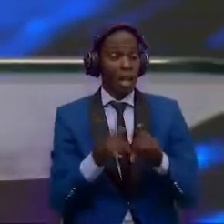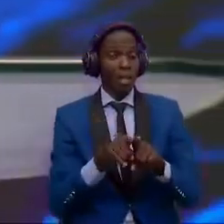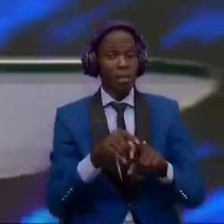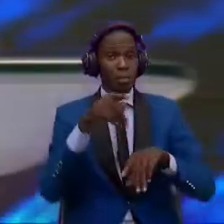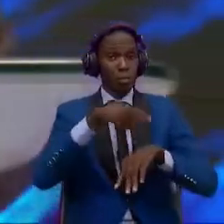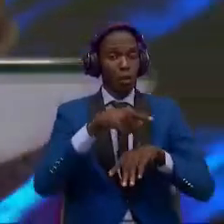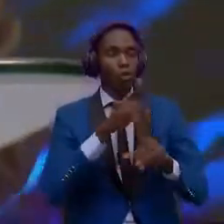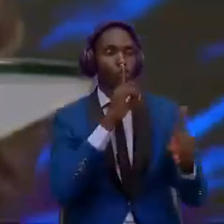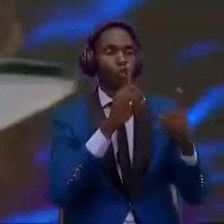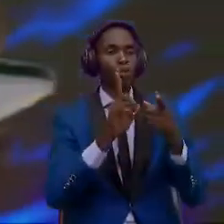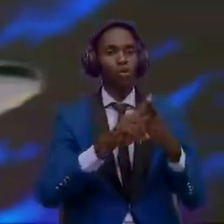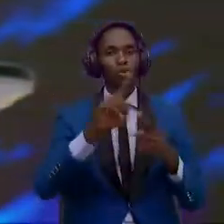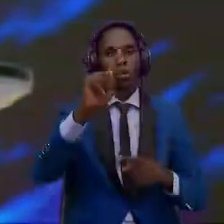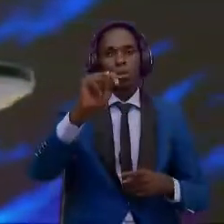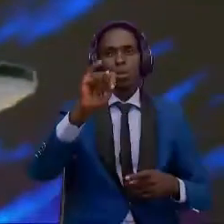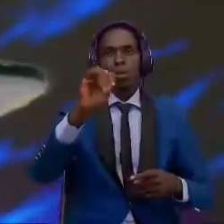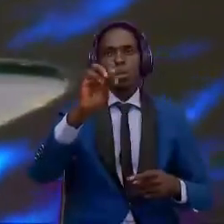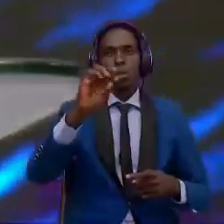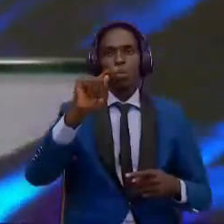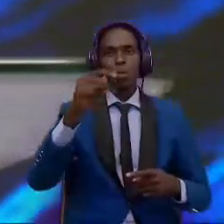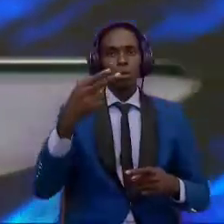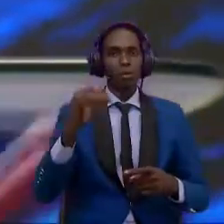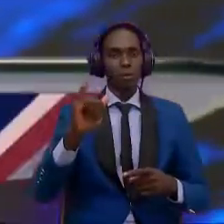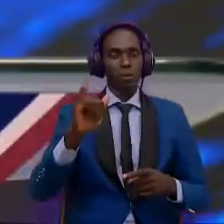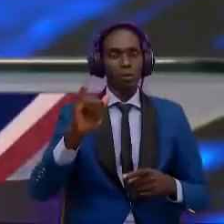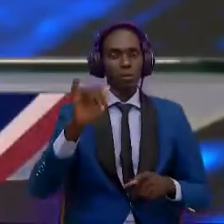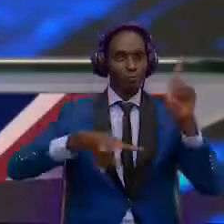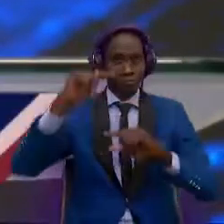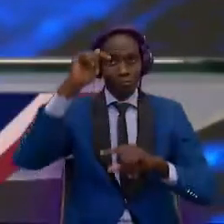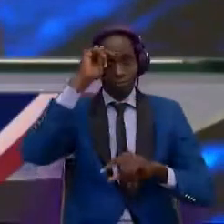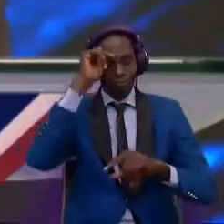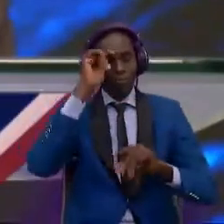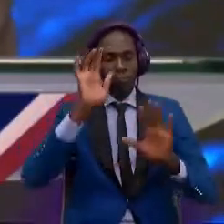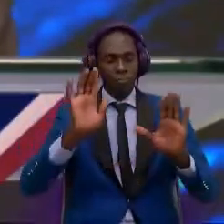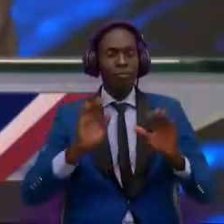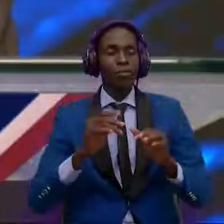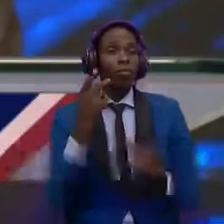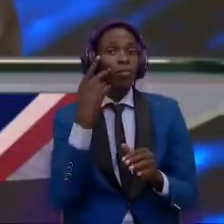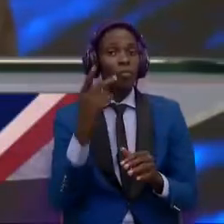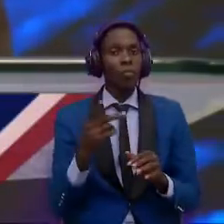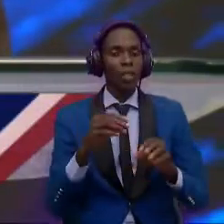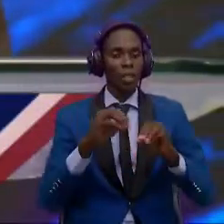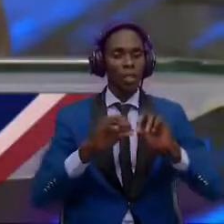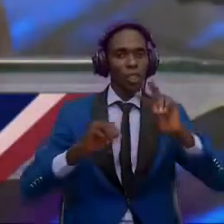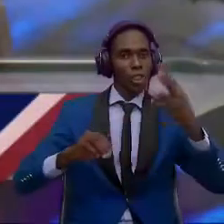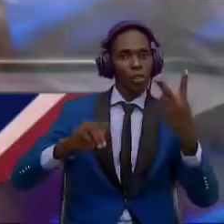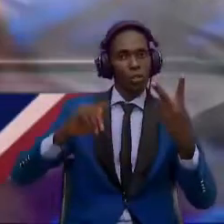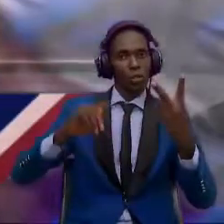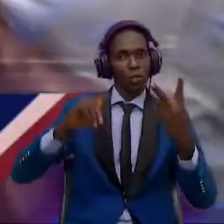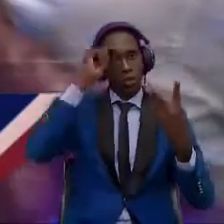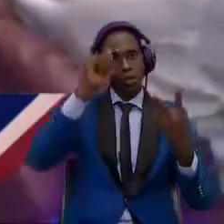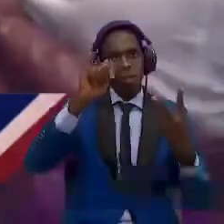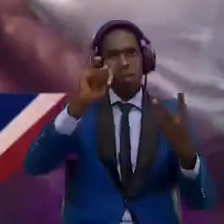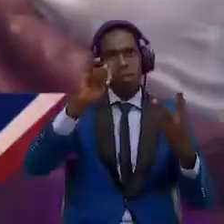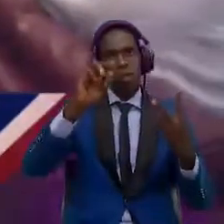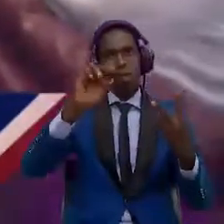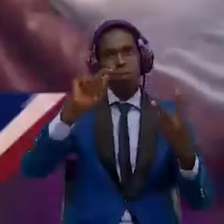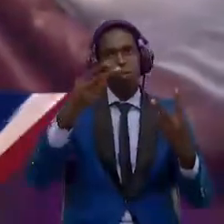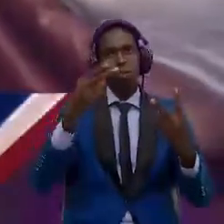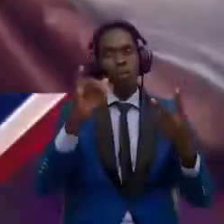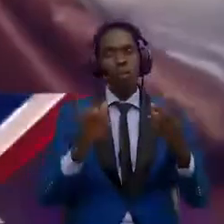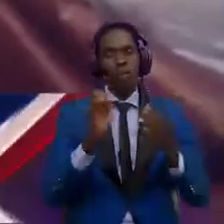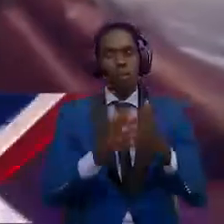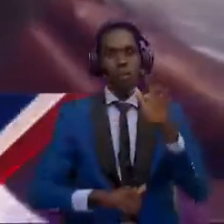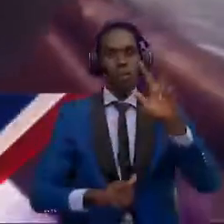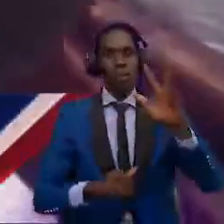in 2 Timothy chapter 3, reading from verse 10, 2 Timothy chapter 3, verse 10, but thou hast